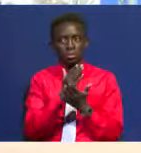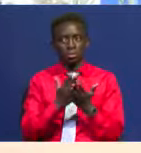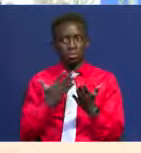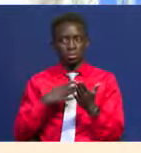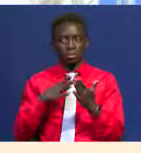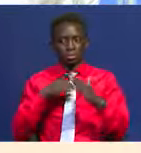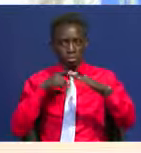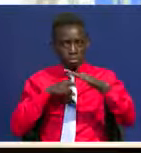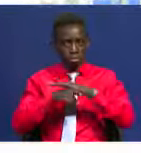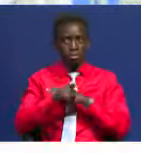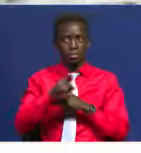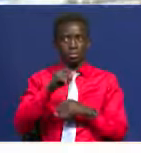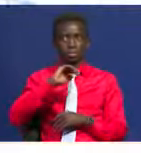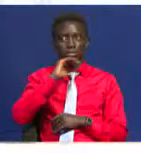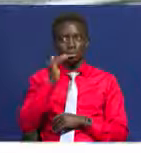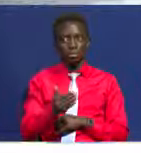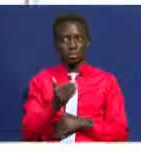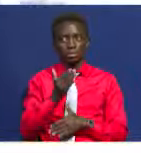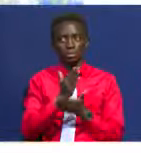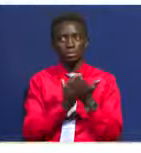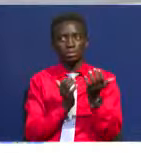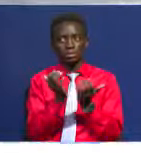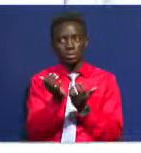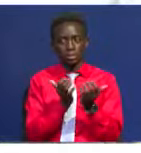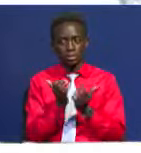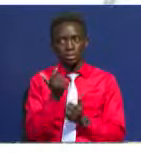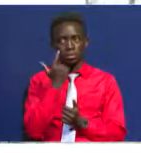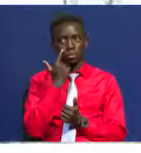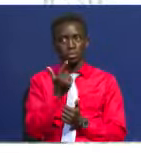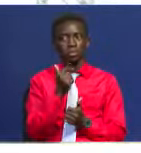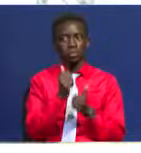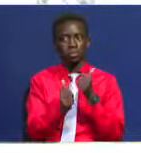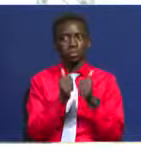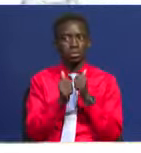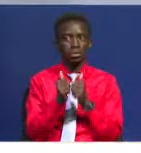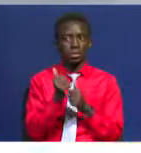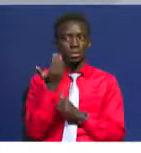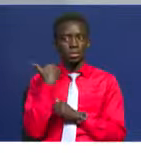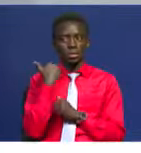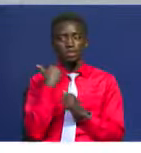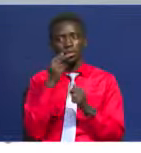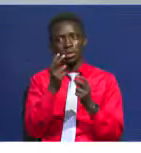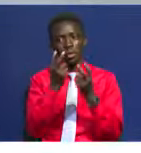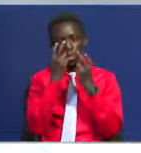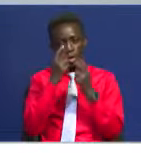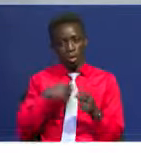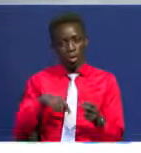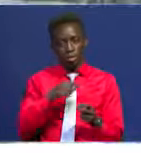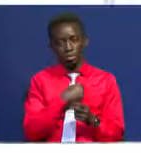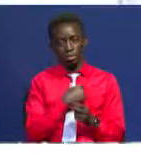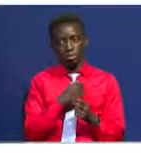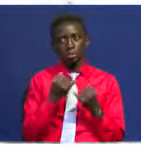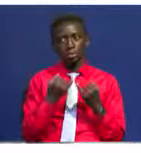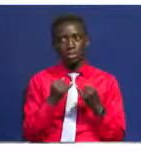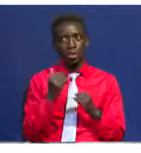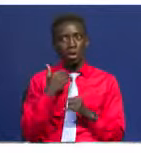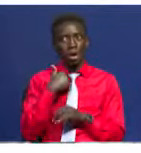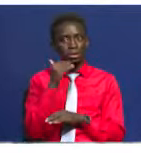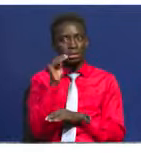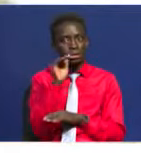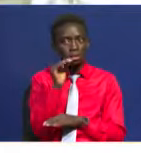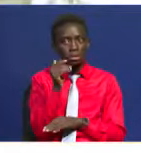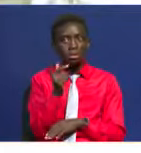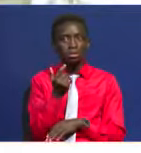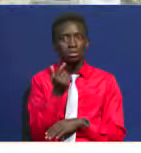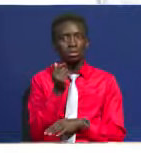town. We are seeing some businesses that probably were watching us and trying to gauge whether they should come and open. But